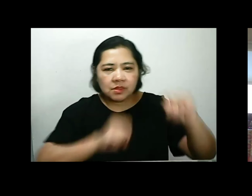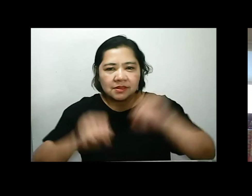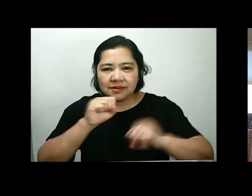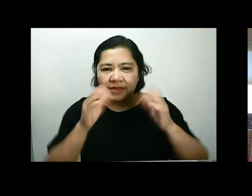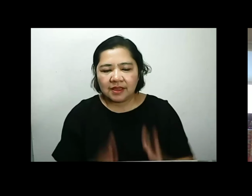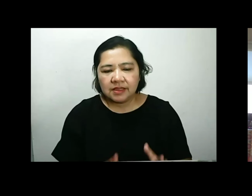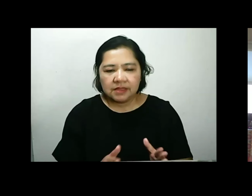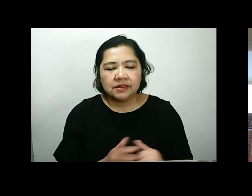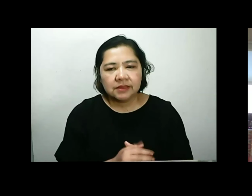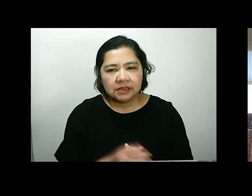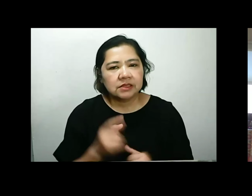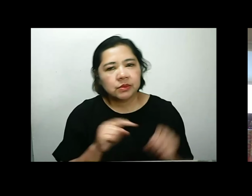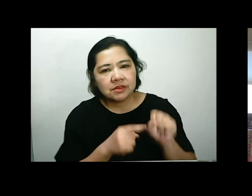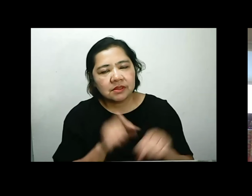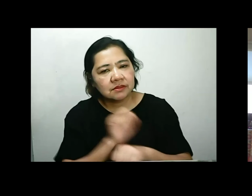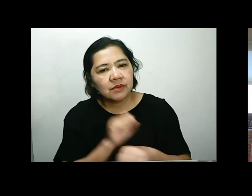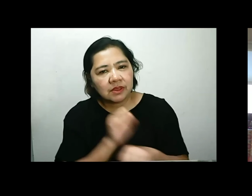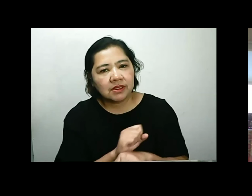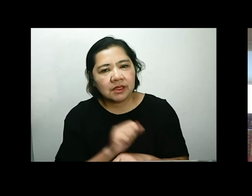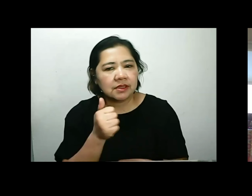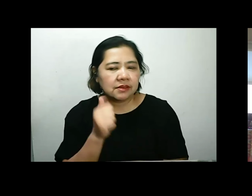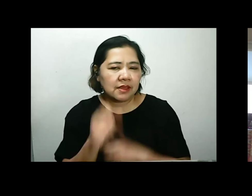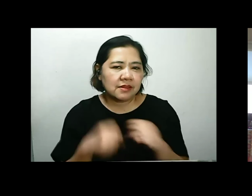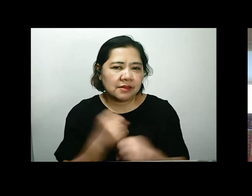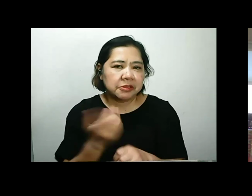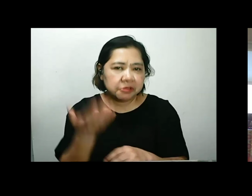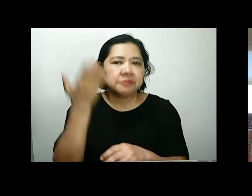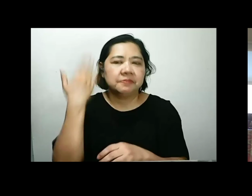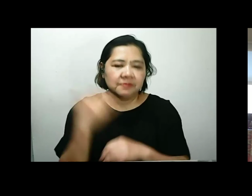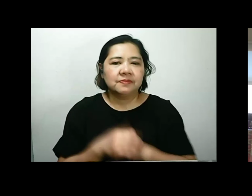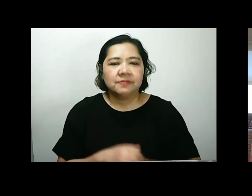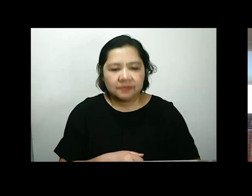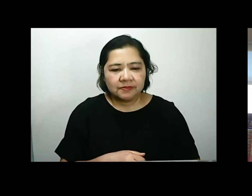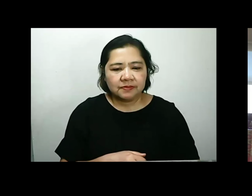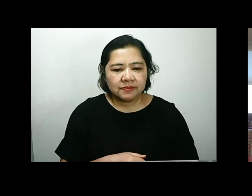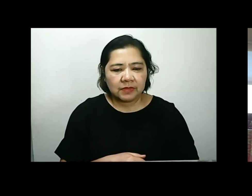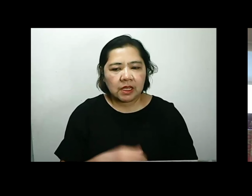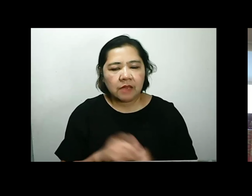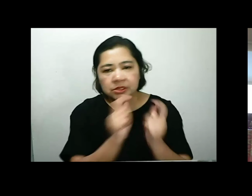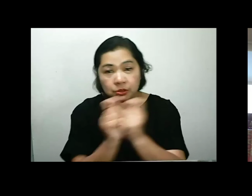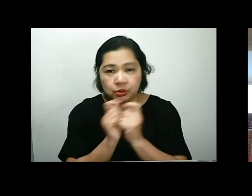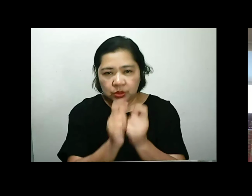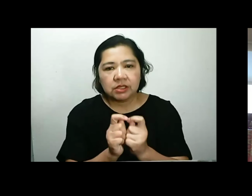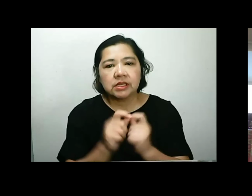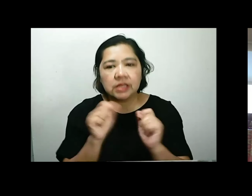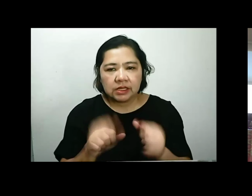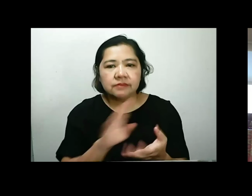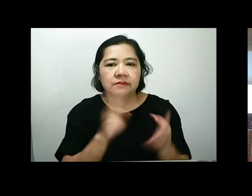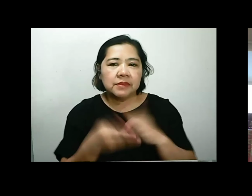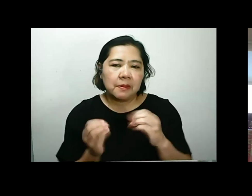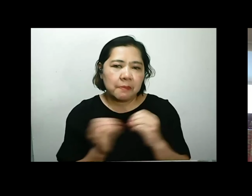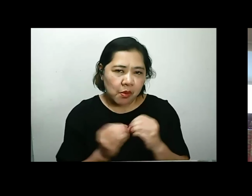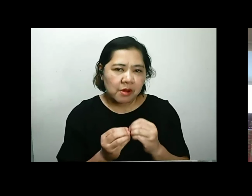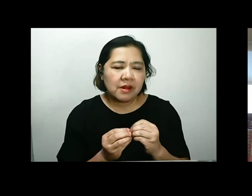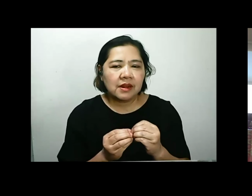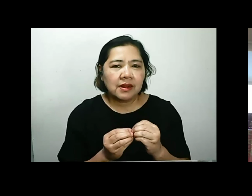And when we started working, you know, 10 years ago, and I always said, you know, by being together, we can be more. You know, I